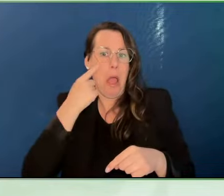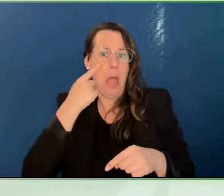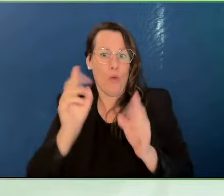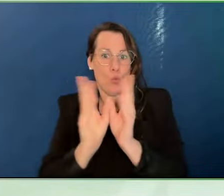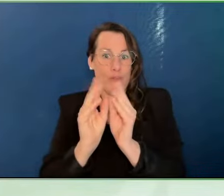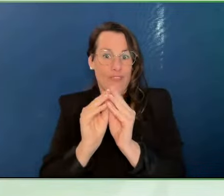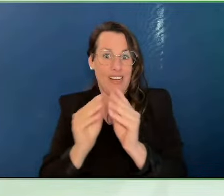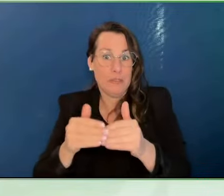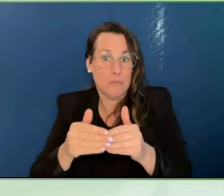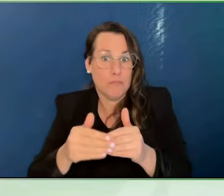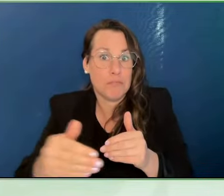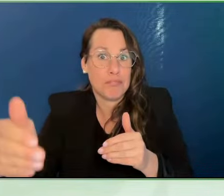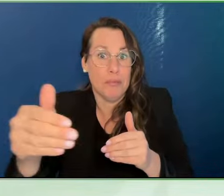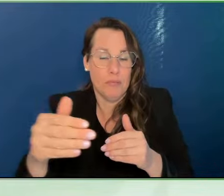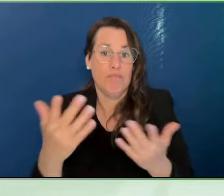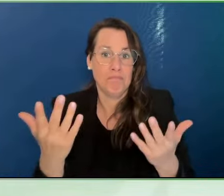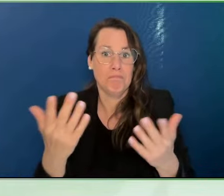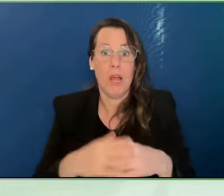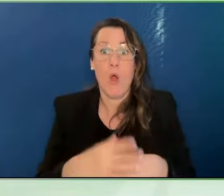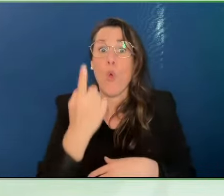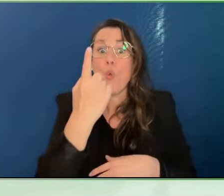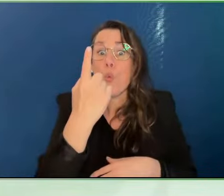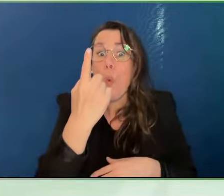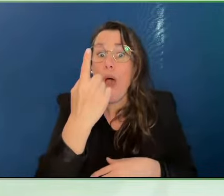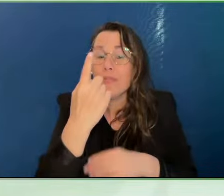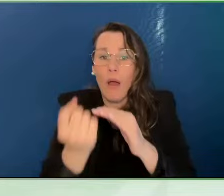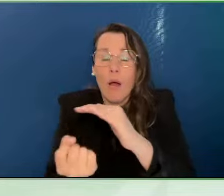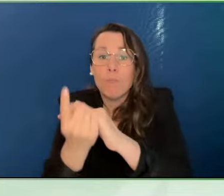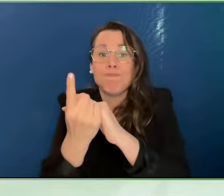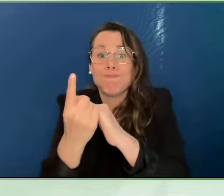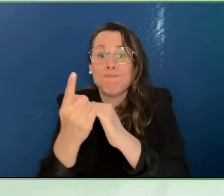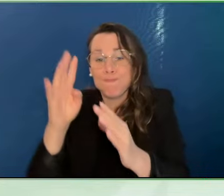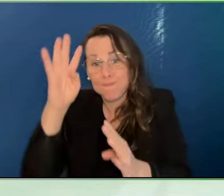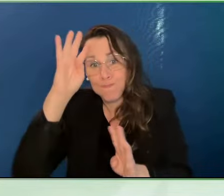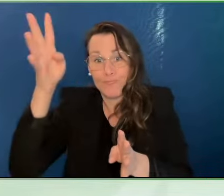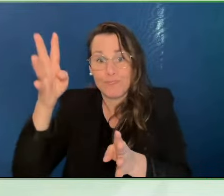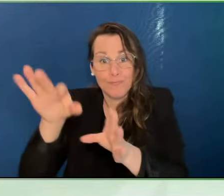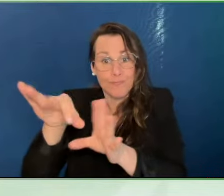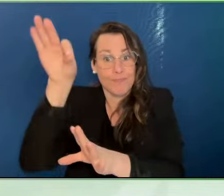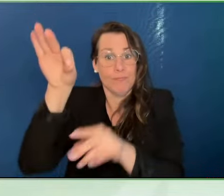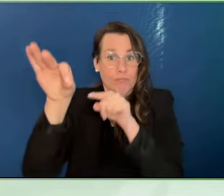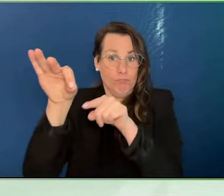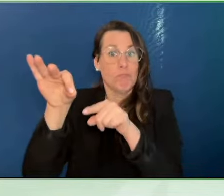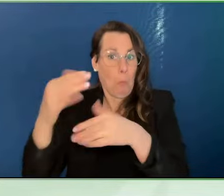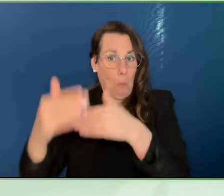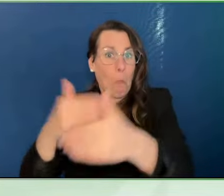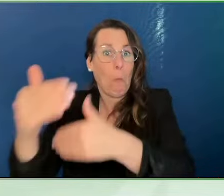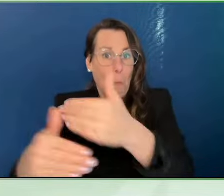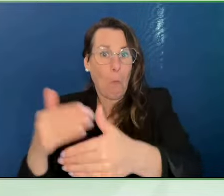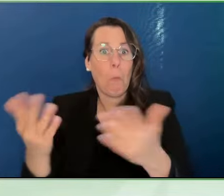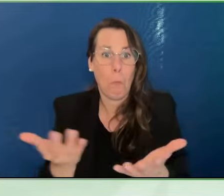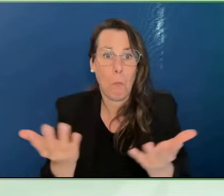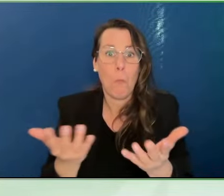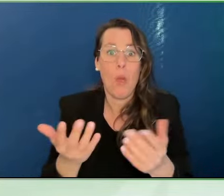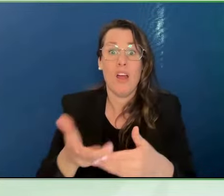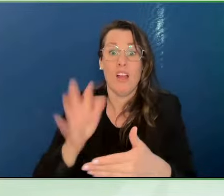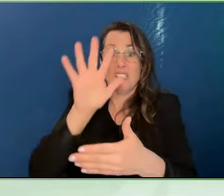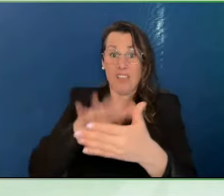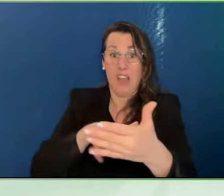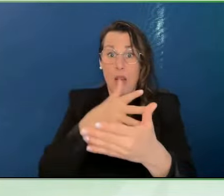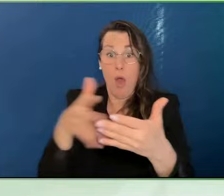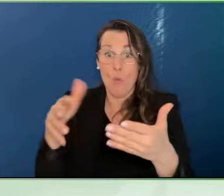can sort of help solve the problem. Thank you. Let's maybe briefly talk about the location. You host the conference